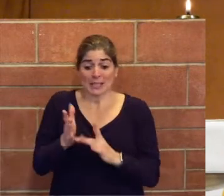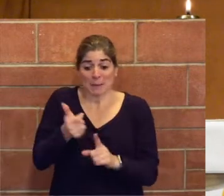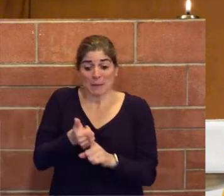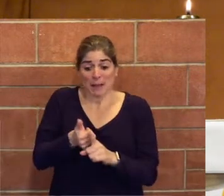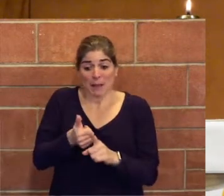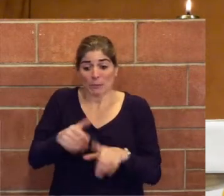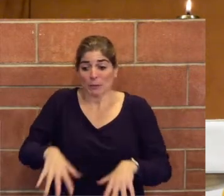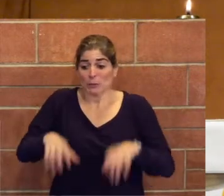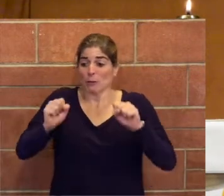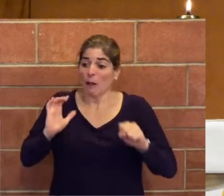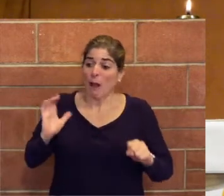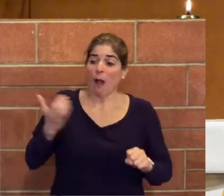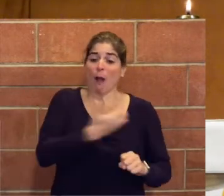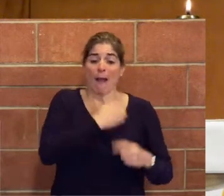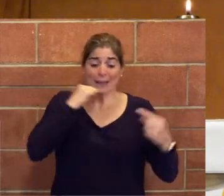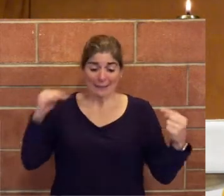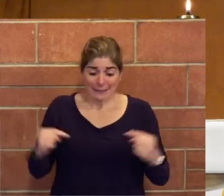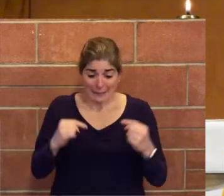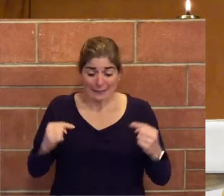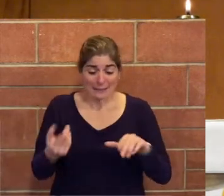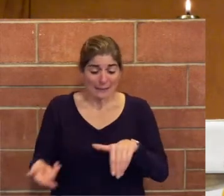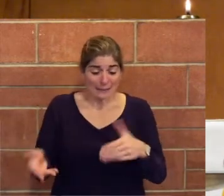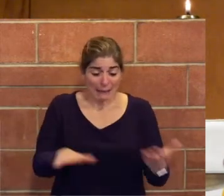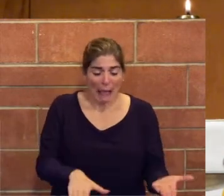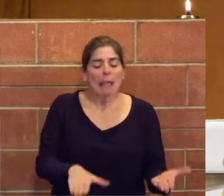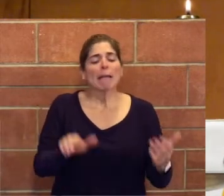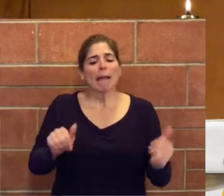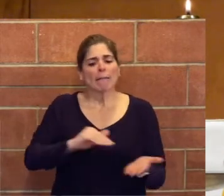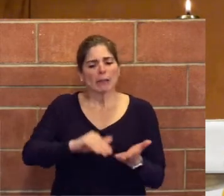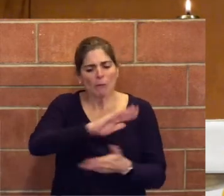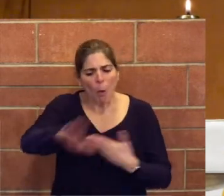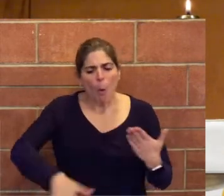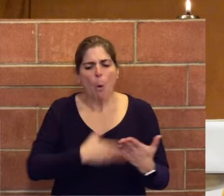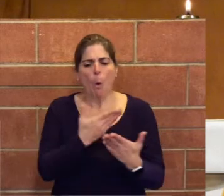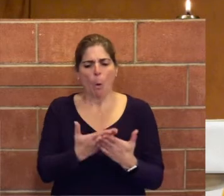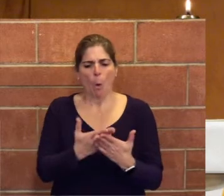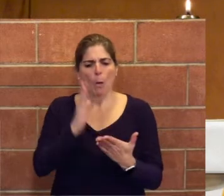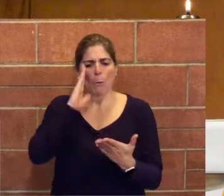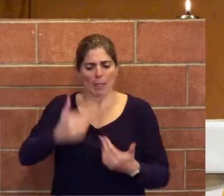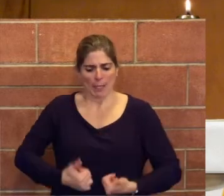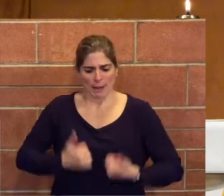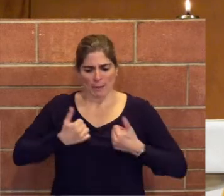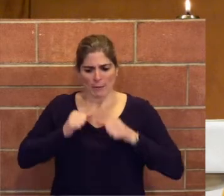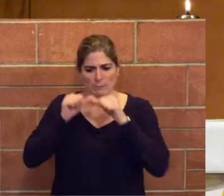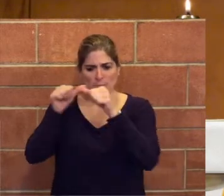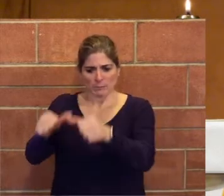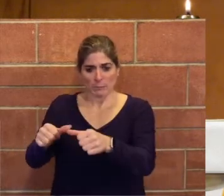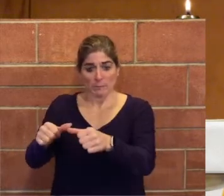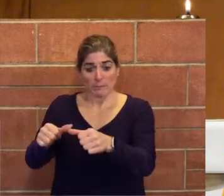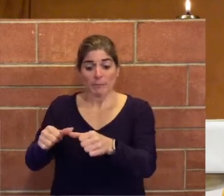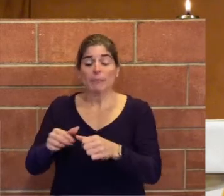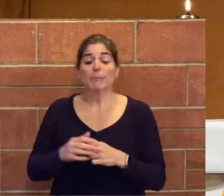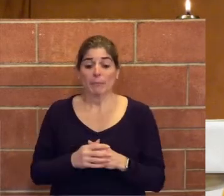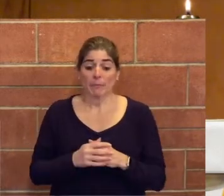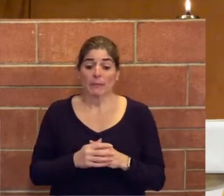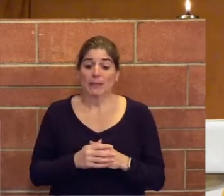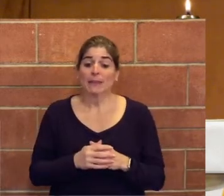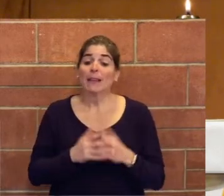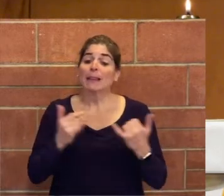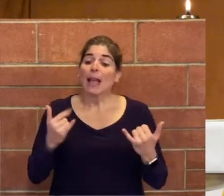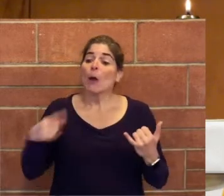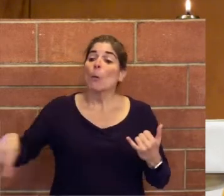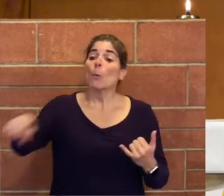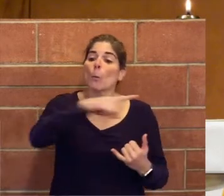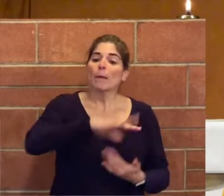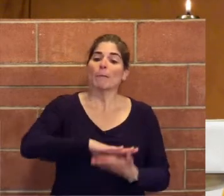from sins, we might live for righteousness. By his wounds, you have been healed. For you were